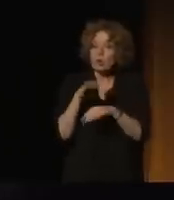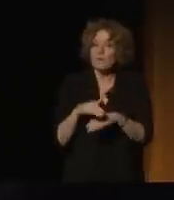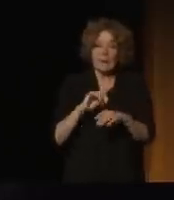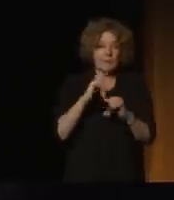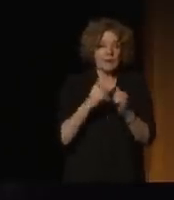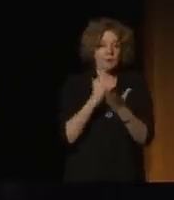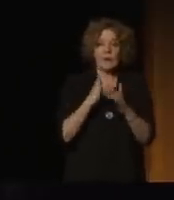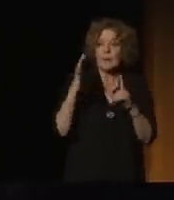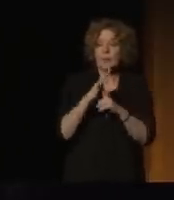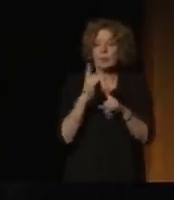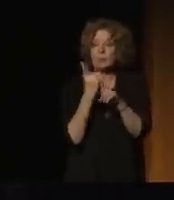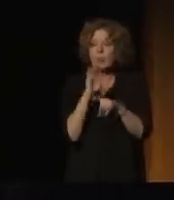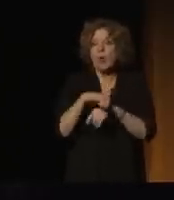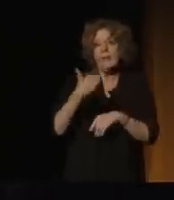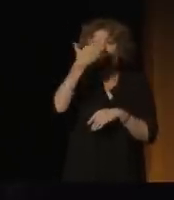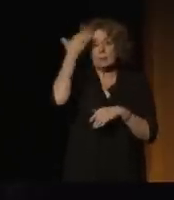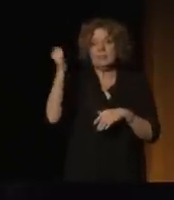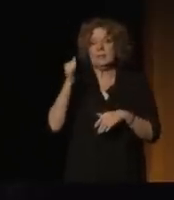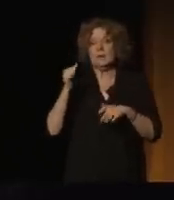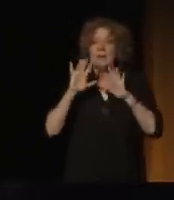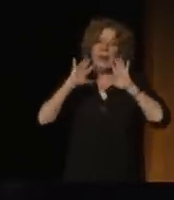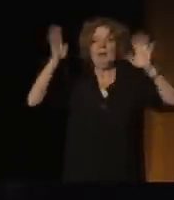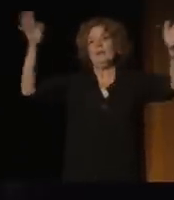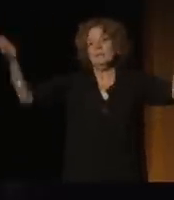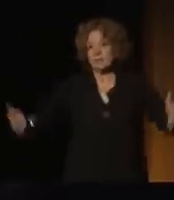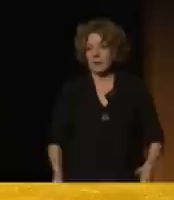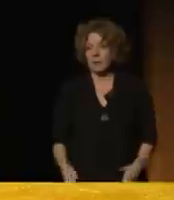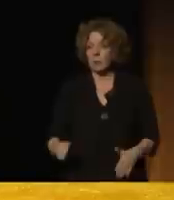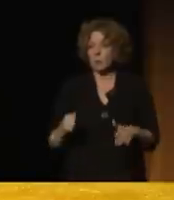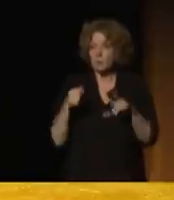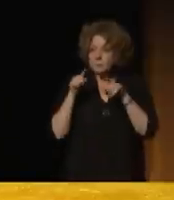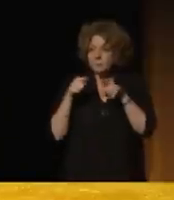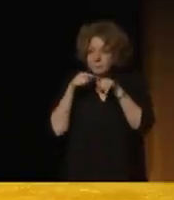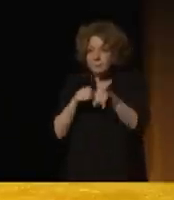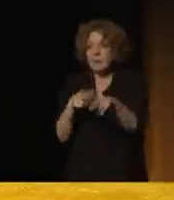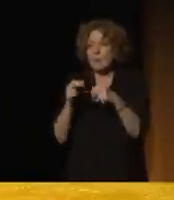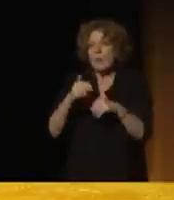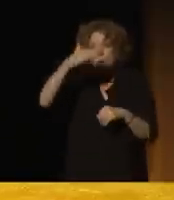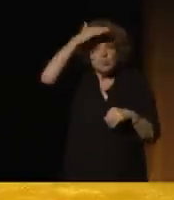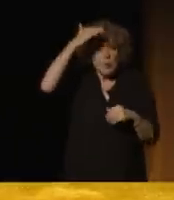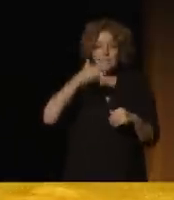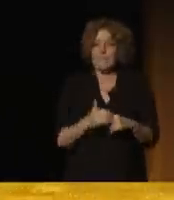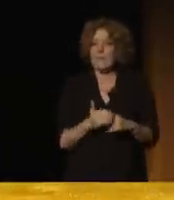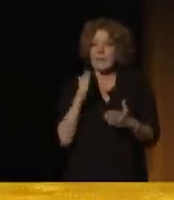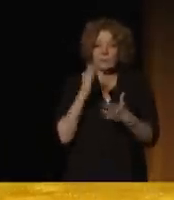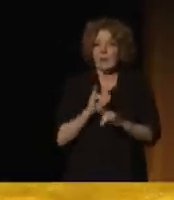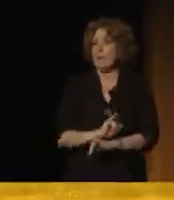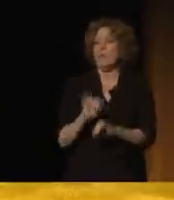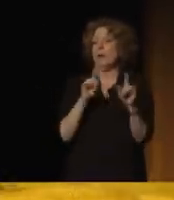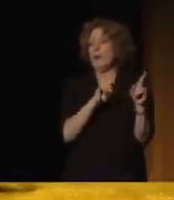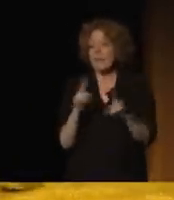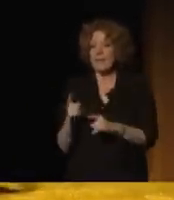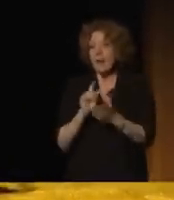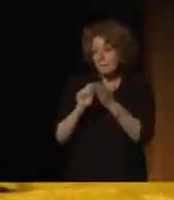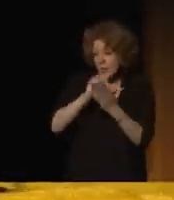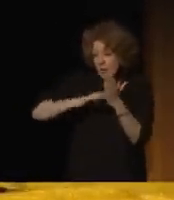here is the Christian evangelical alignment with Donald Trump. Mm-hmm. It is the most stunning, appalling thing to me. I've